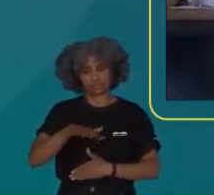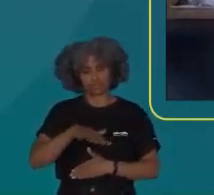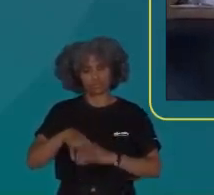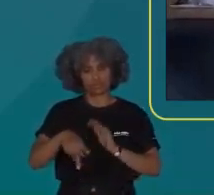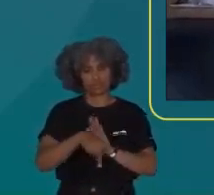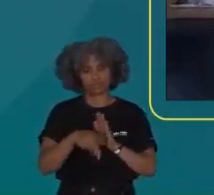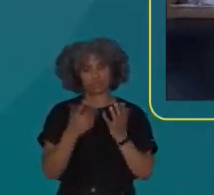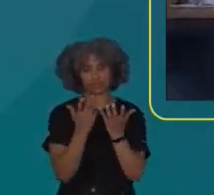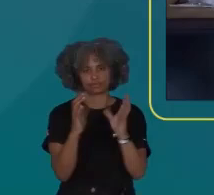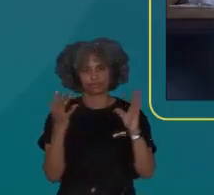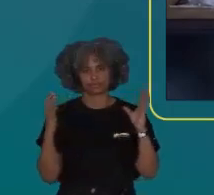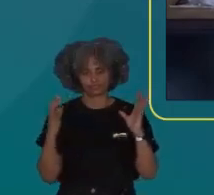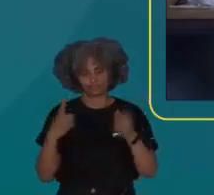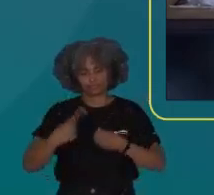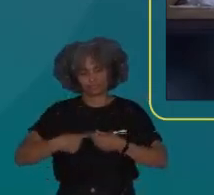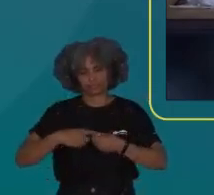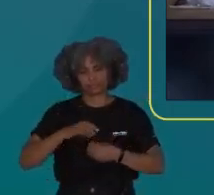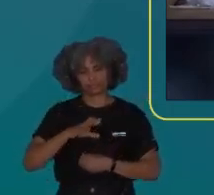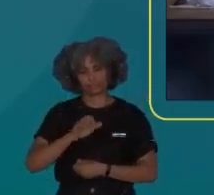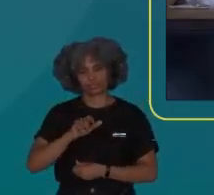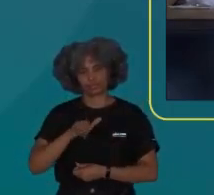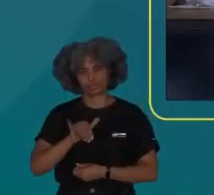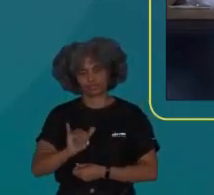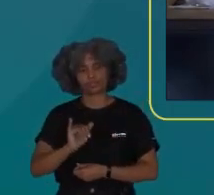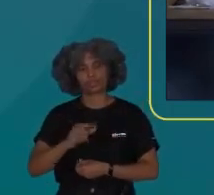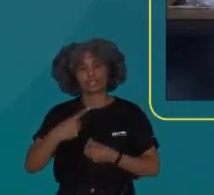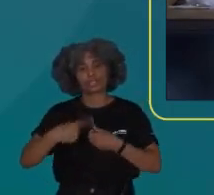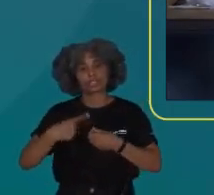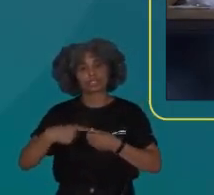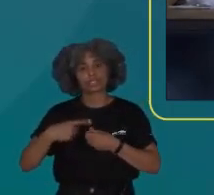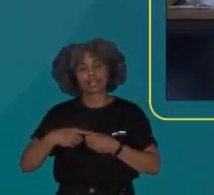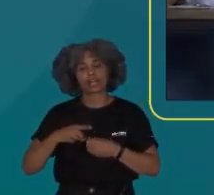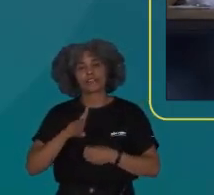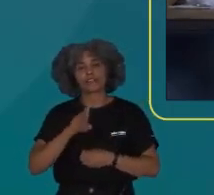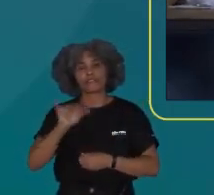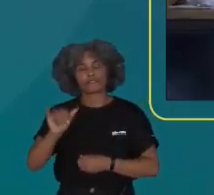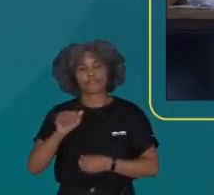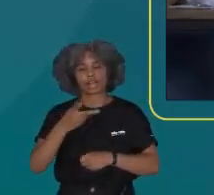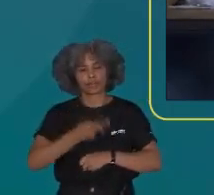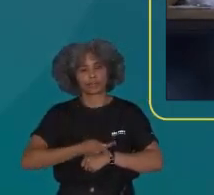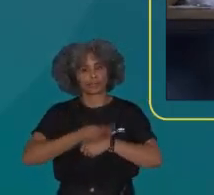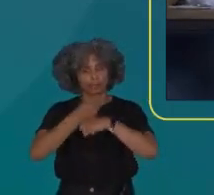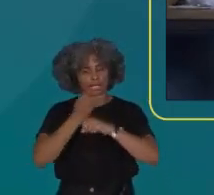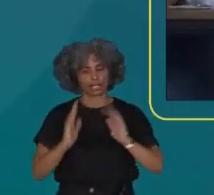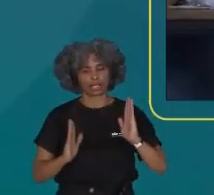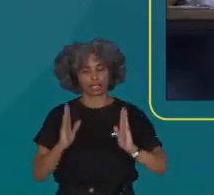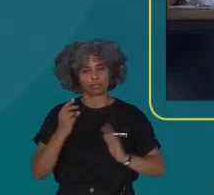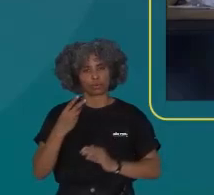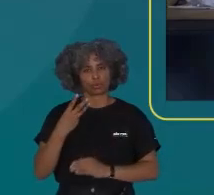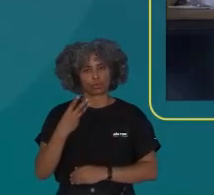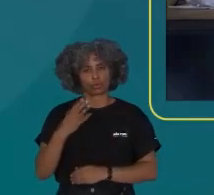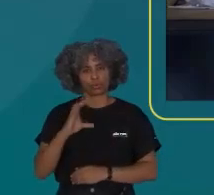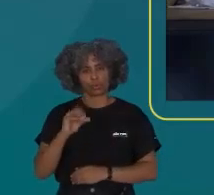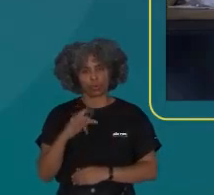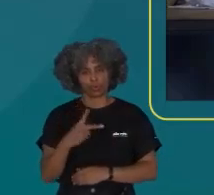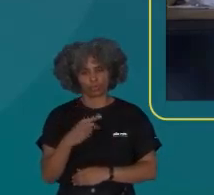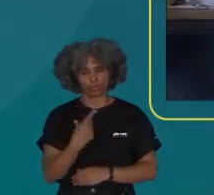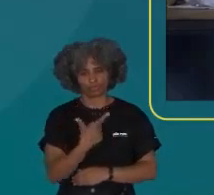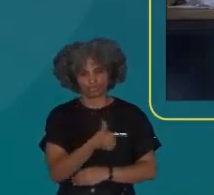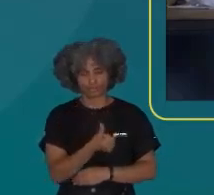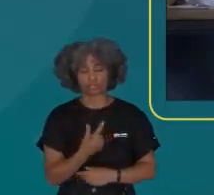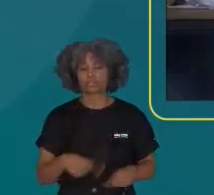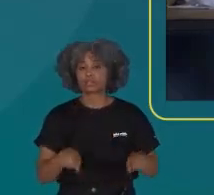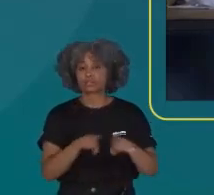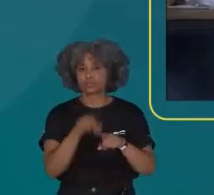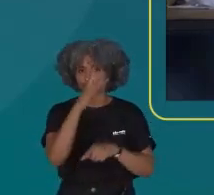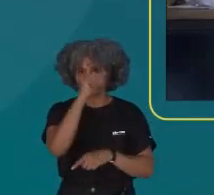city will host COP16. President Gustavo Petro has declared this the COP of the people and